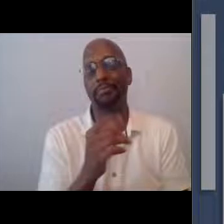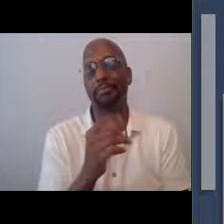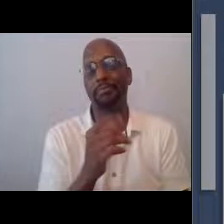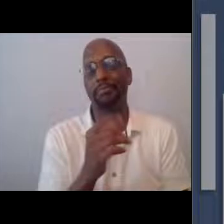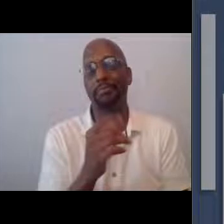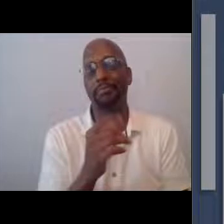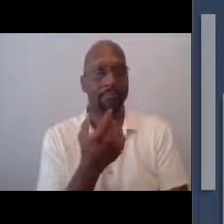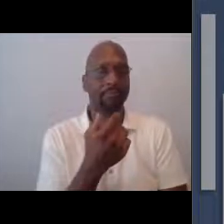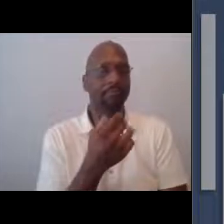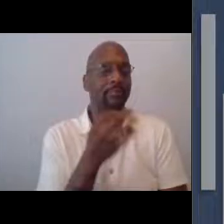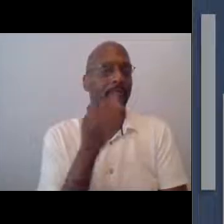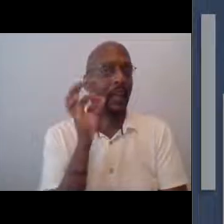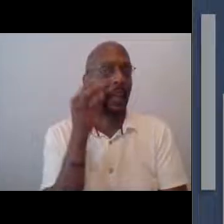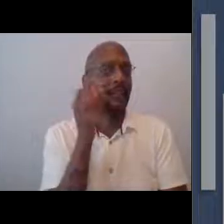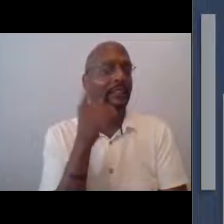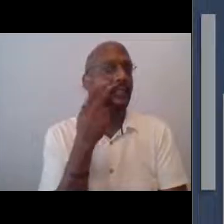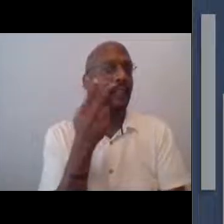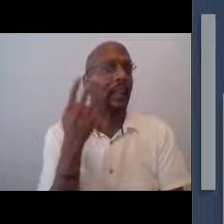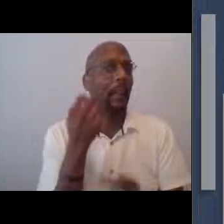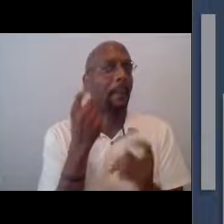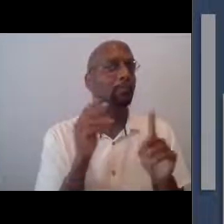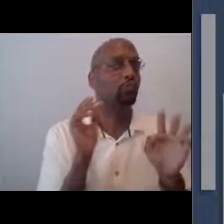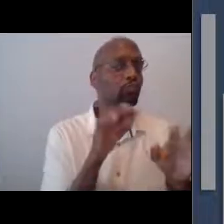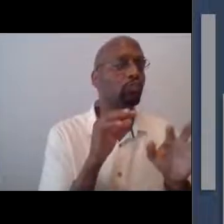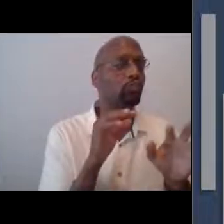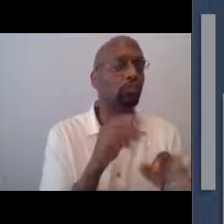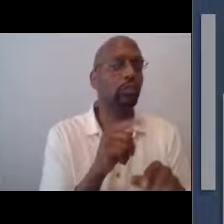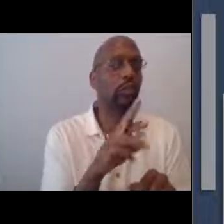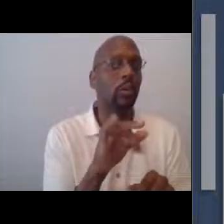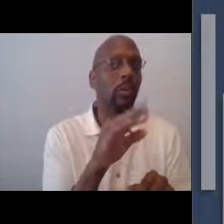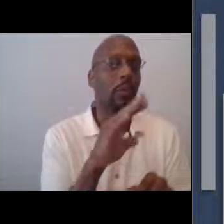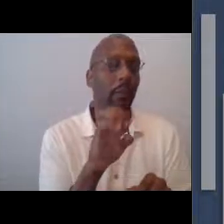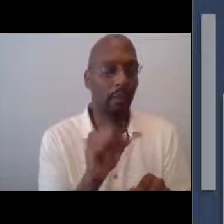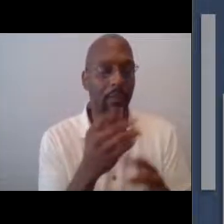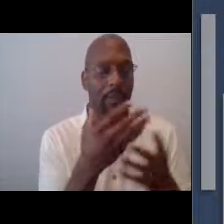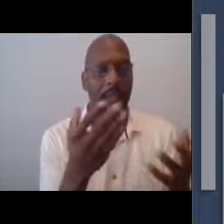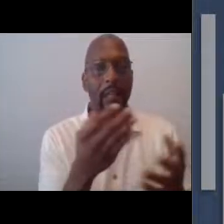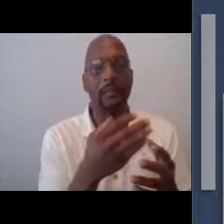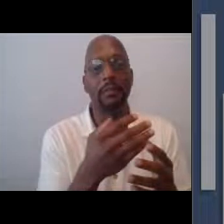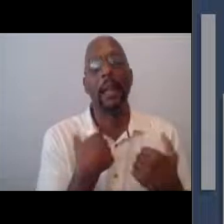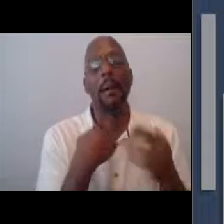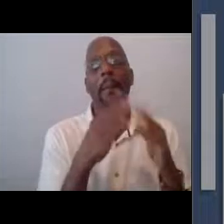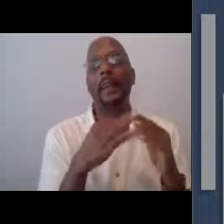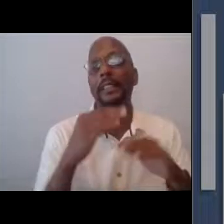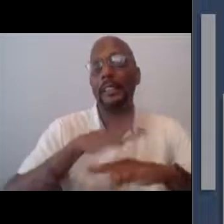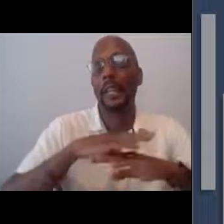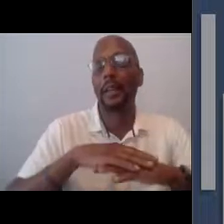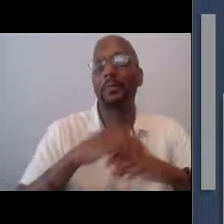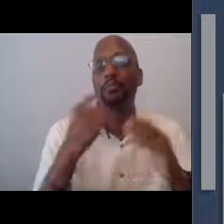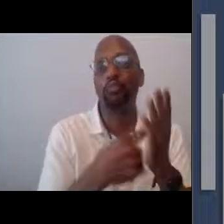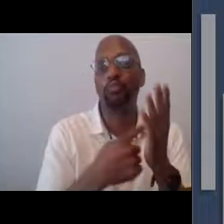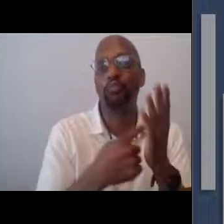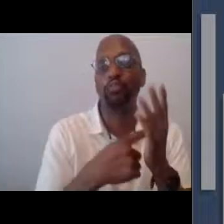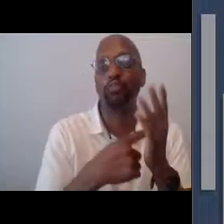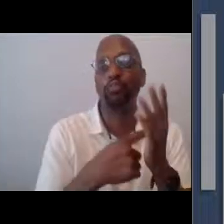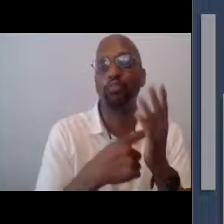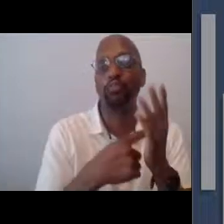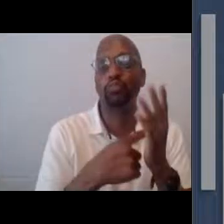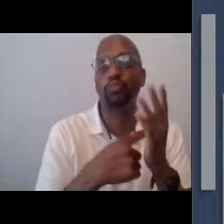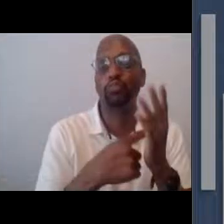I'll continue to say tribes need to be at the table during the decision, not handed a decision to comment on.